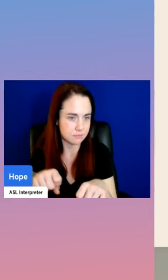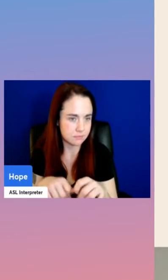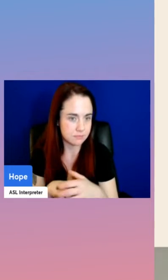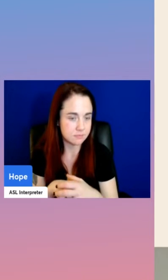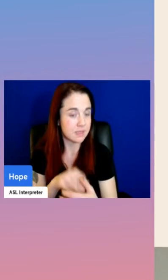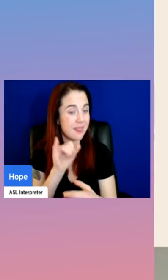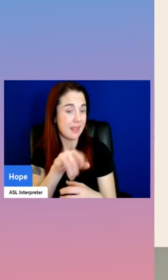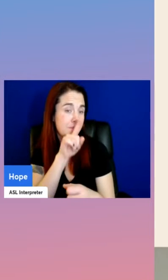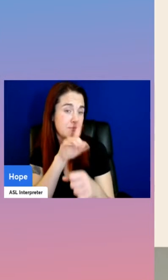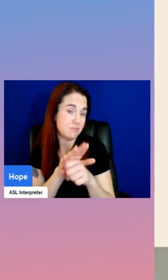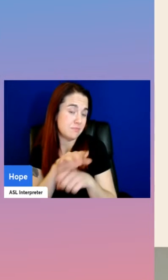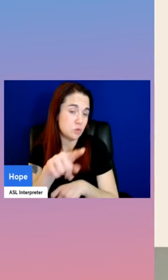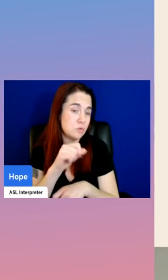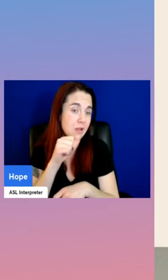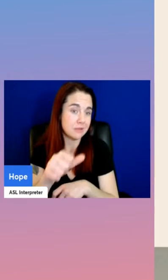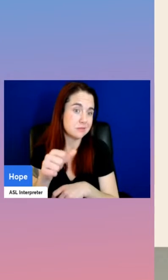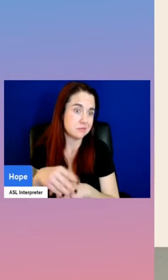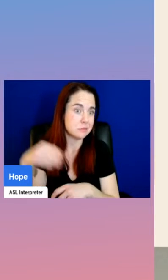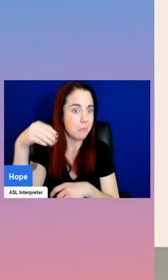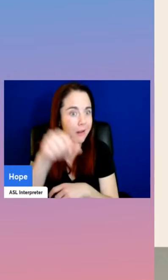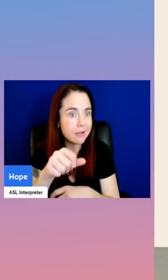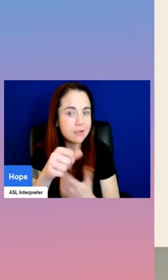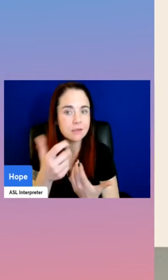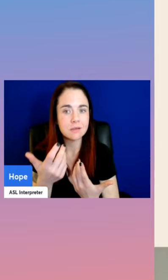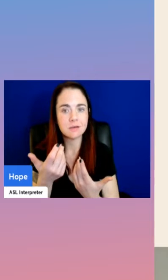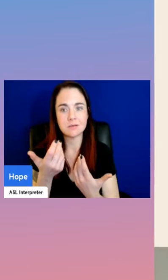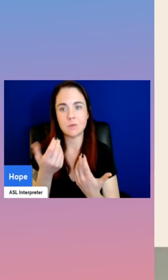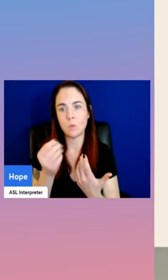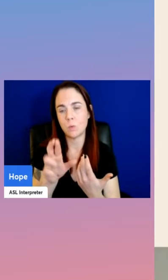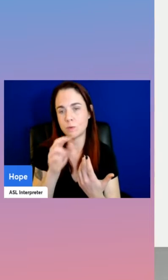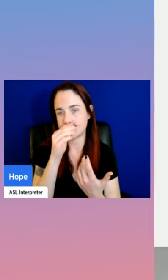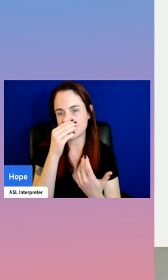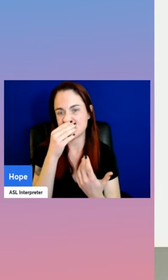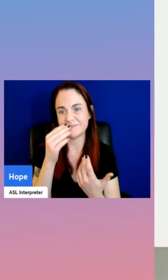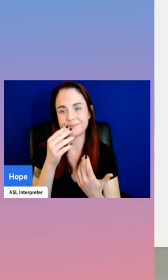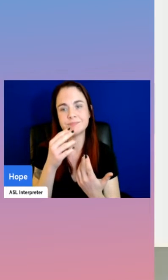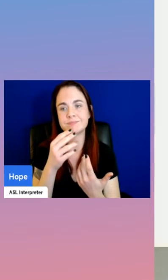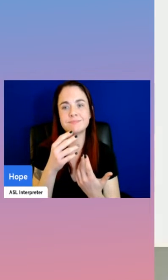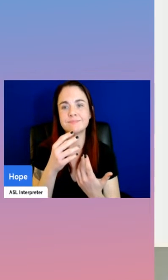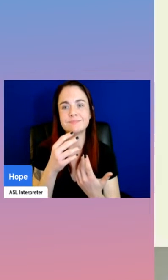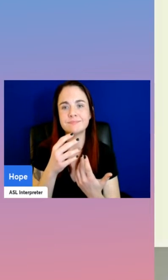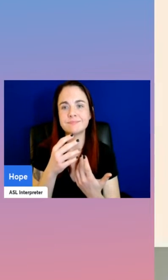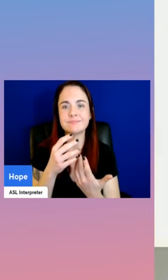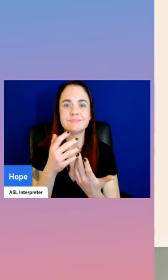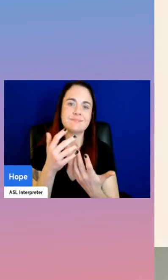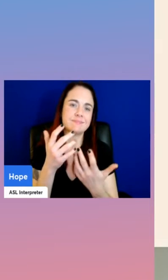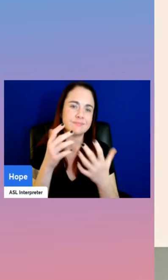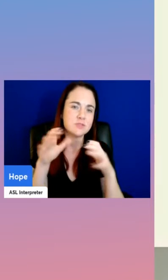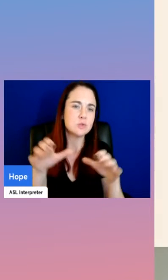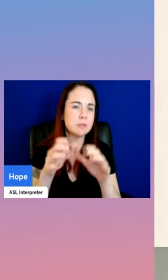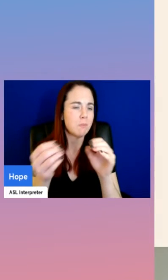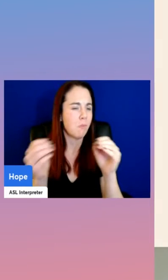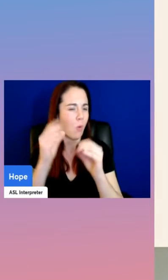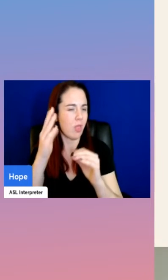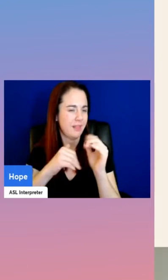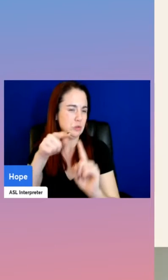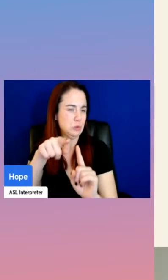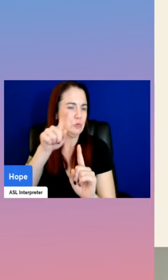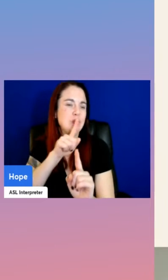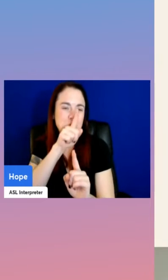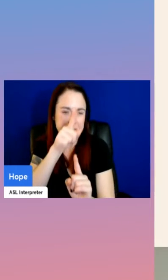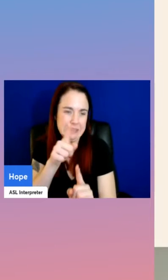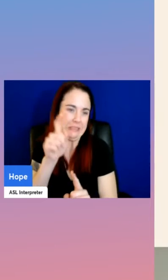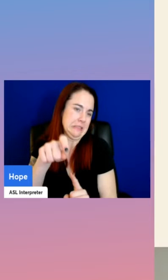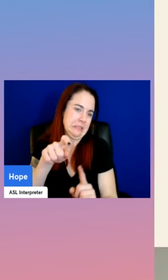not spending or pretty much overreaching your carbon footprint more than you need.